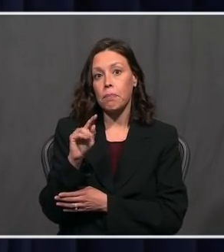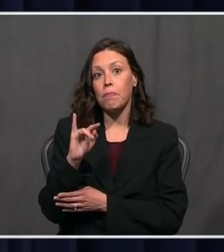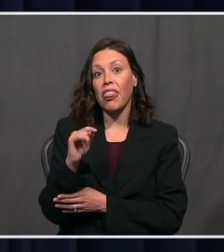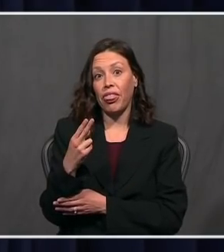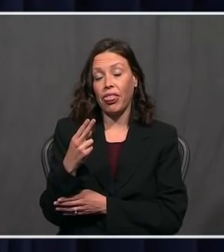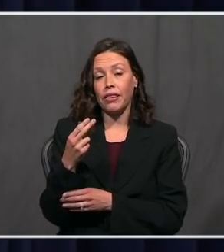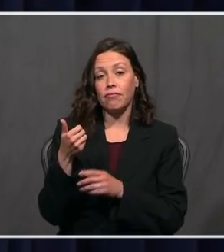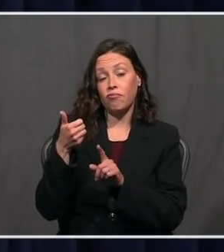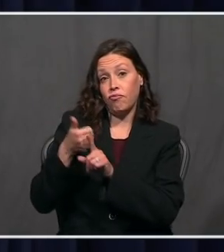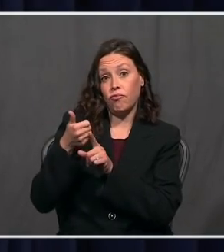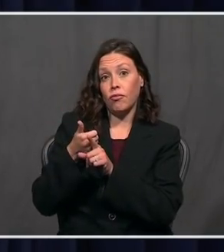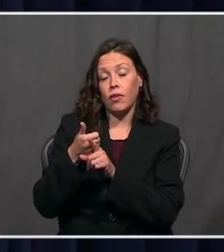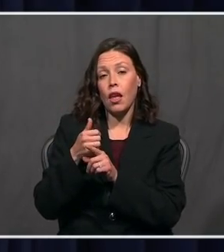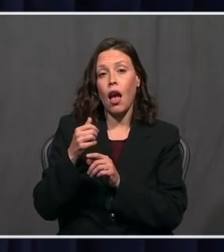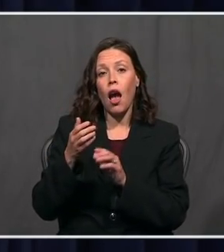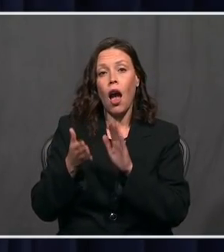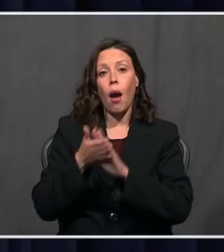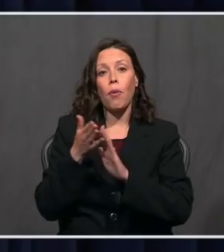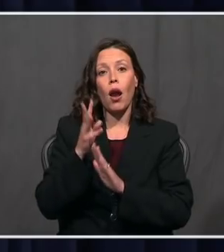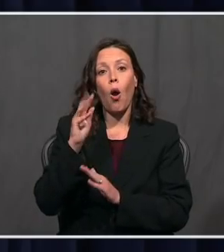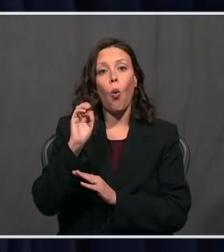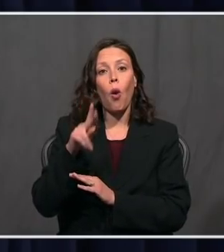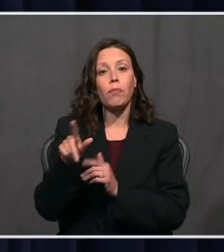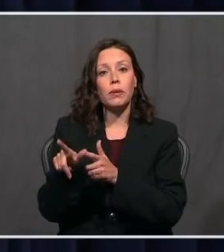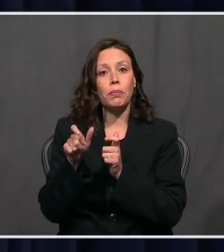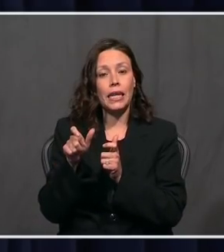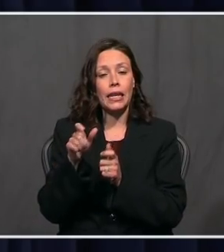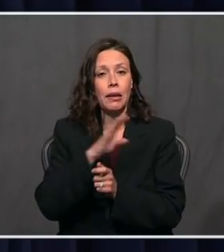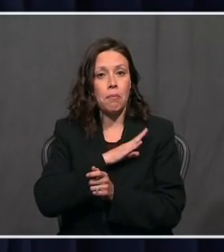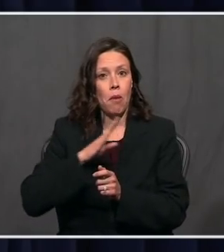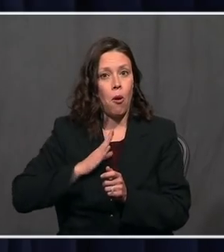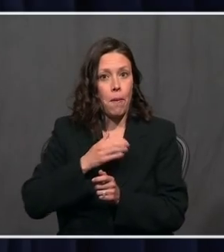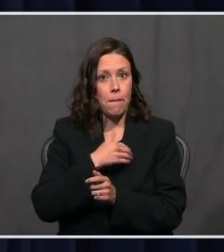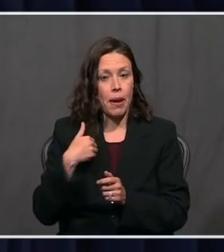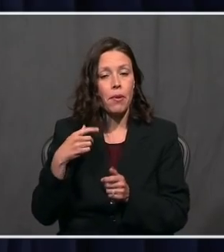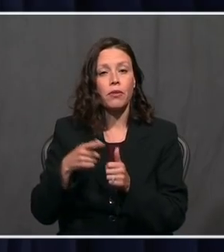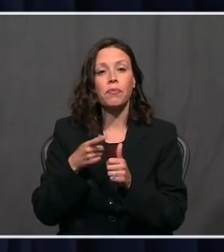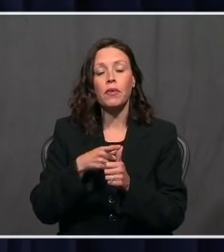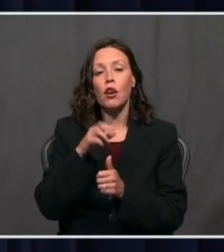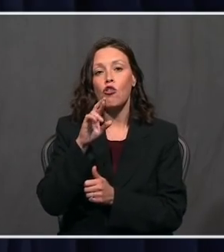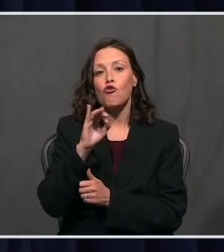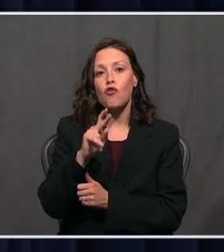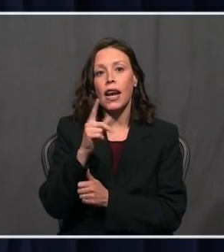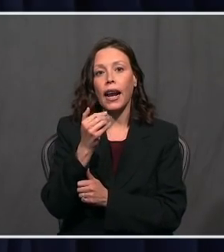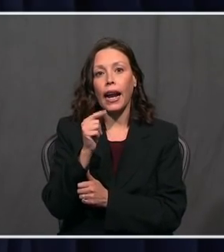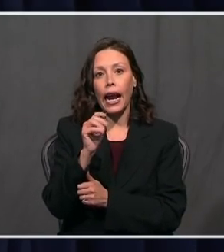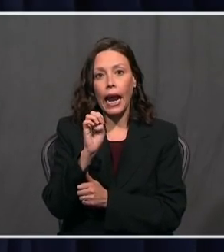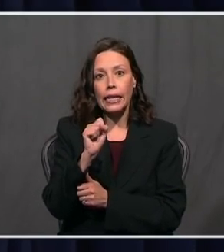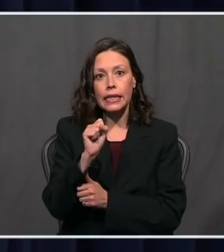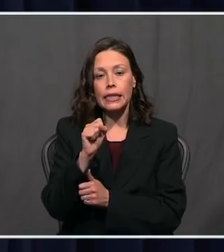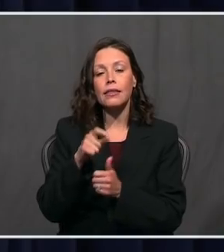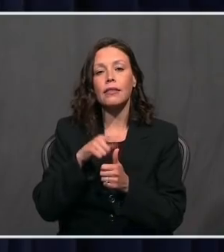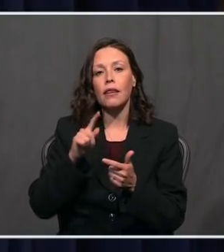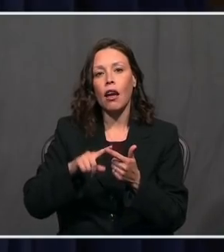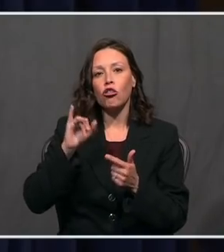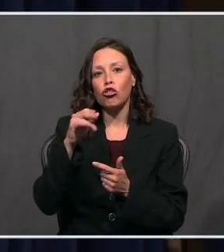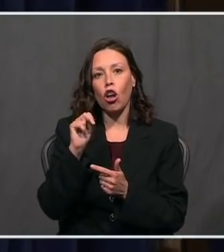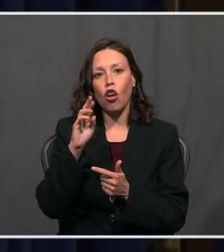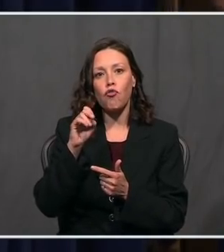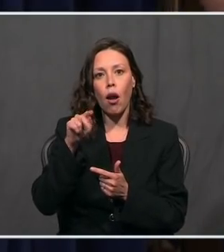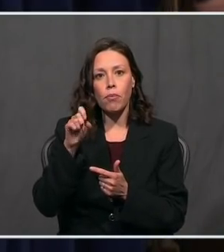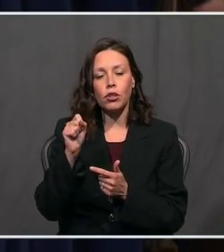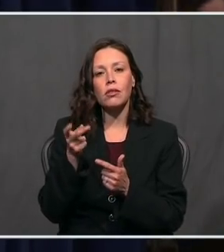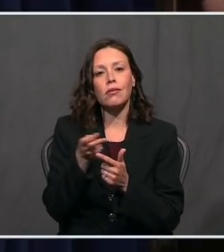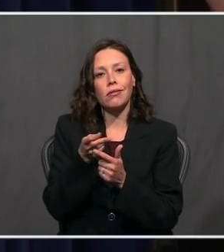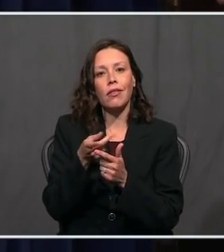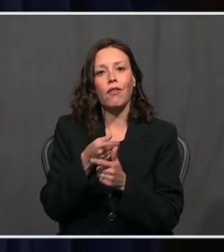Speed board member. And he's going to lead a panel with Rick Gates from Walgreens and John Roberts from CVS Health. And these stores, or I should say the